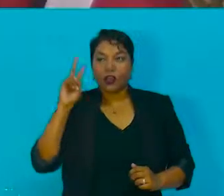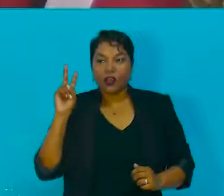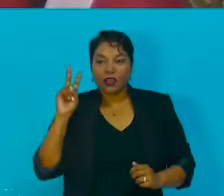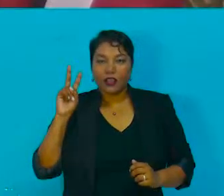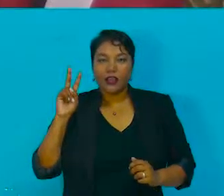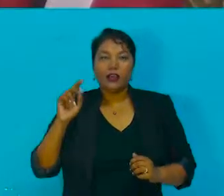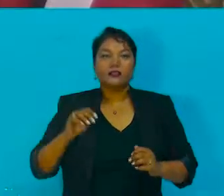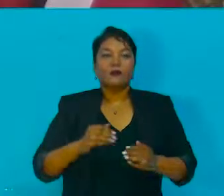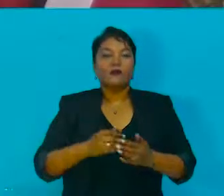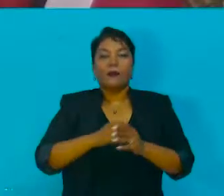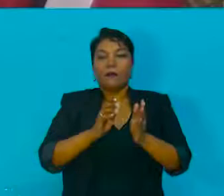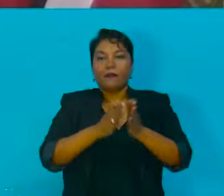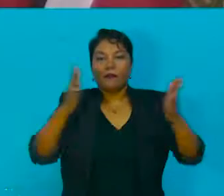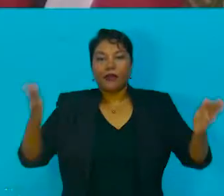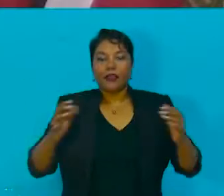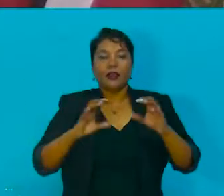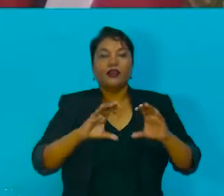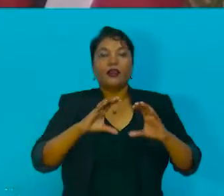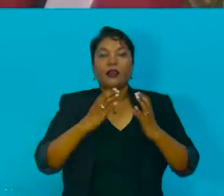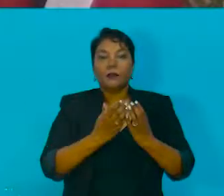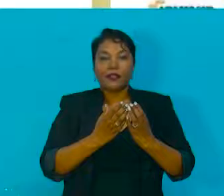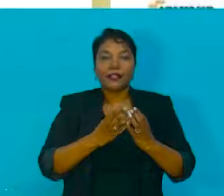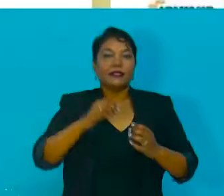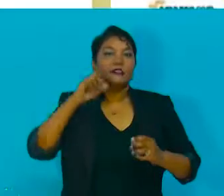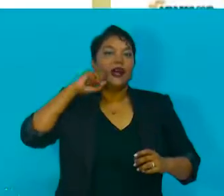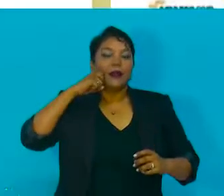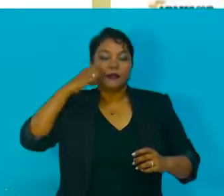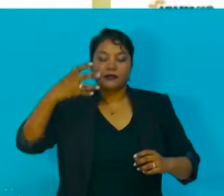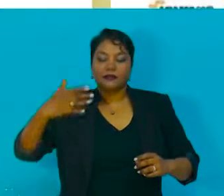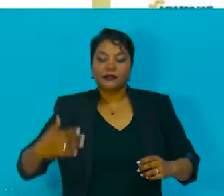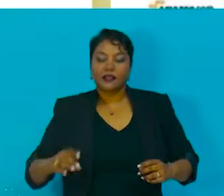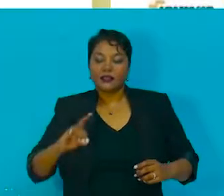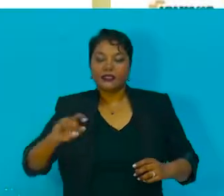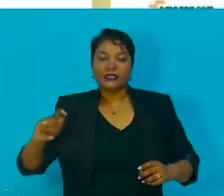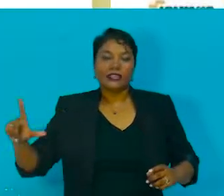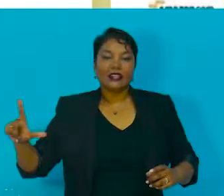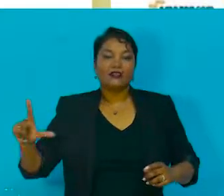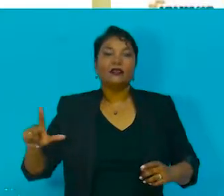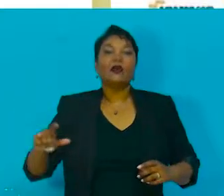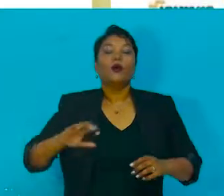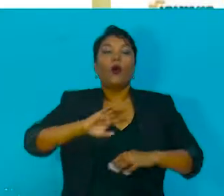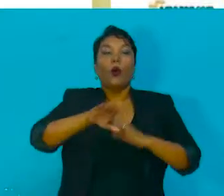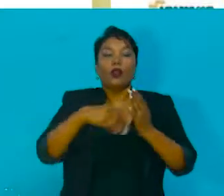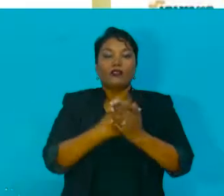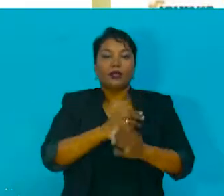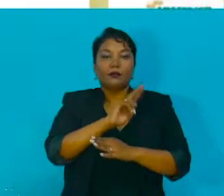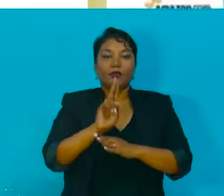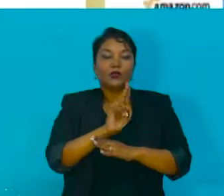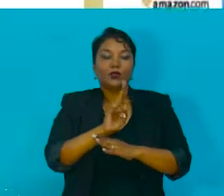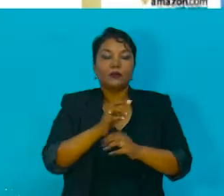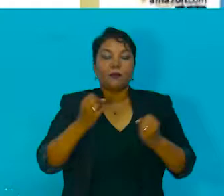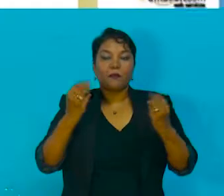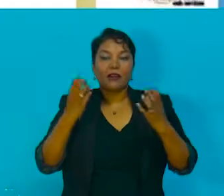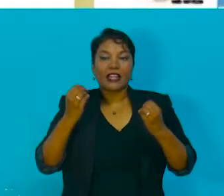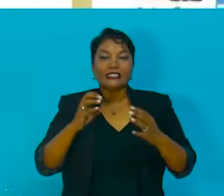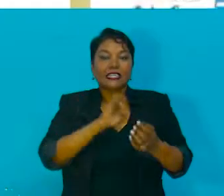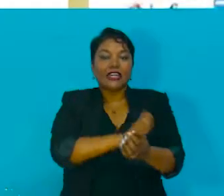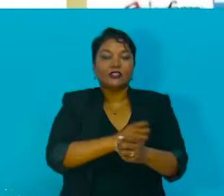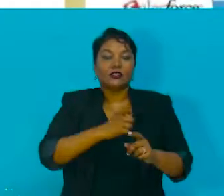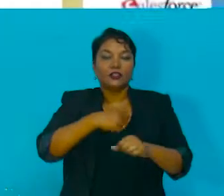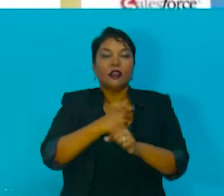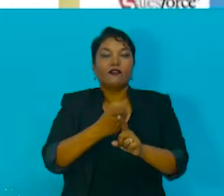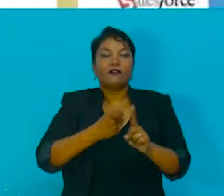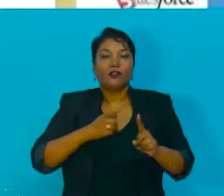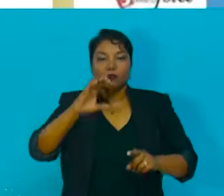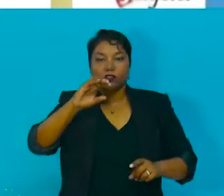the larger players in the data center business, from Apple right down to Dell, we see that between 20 and 55% of their